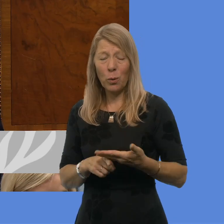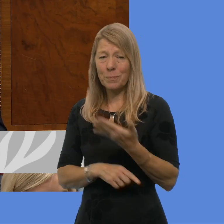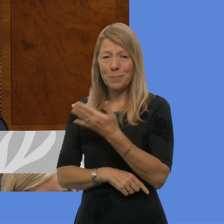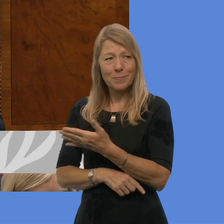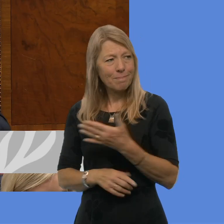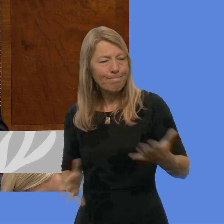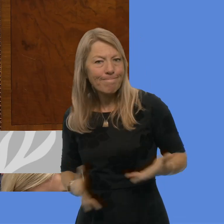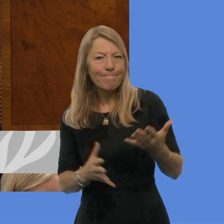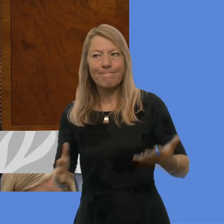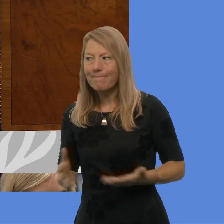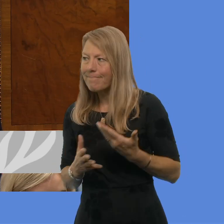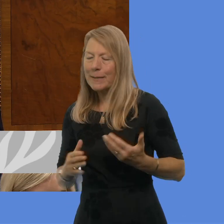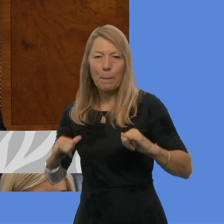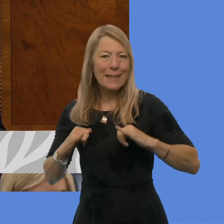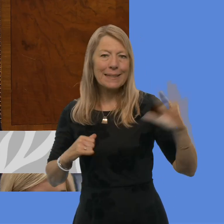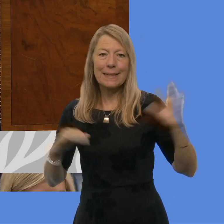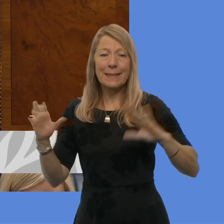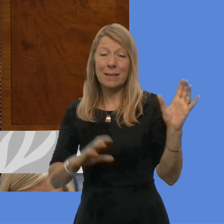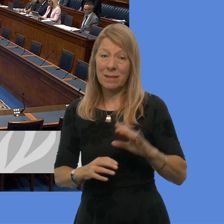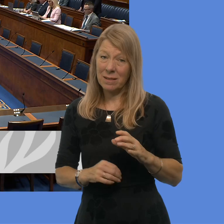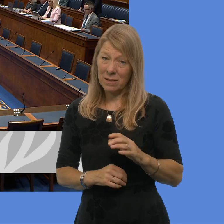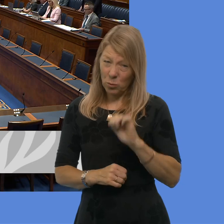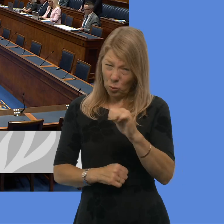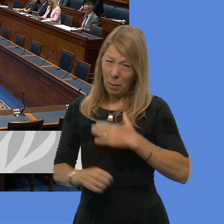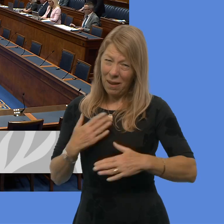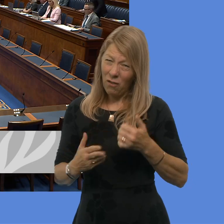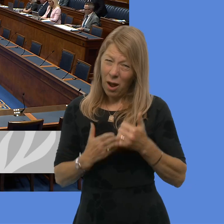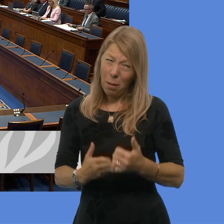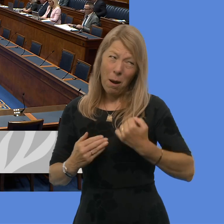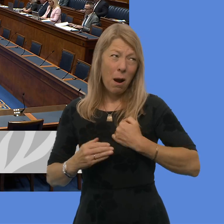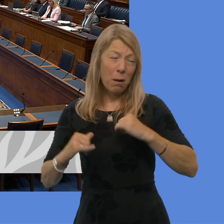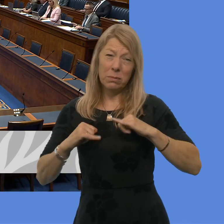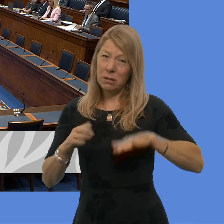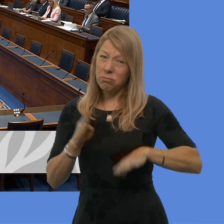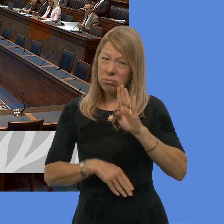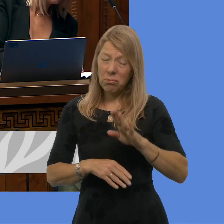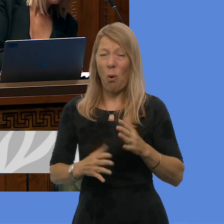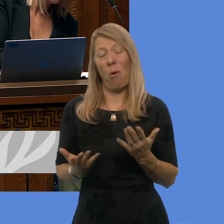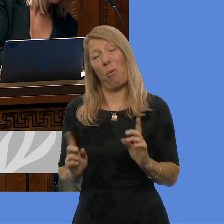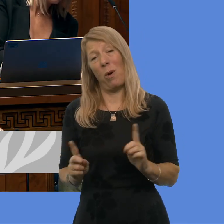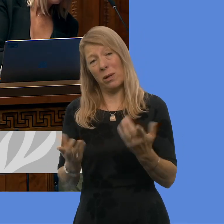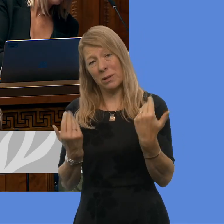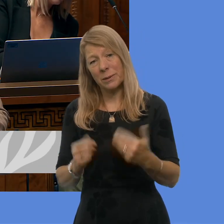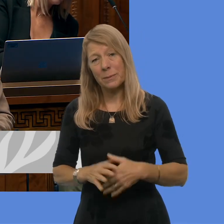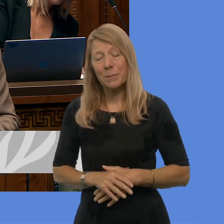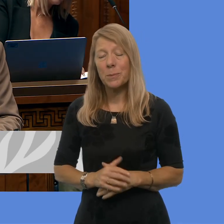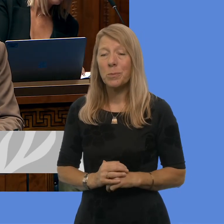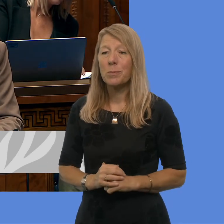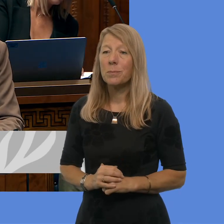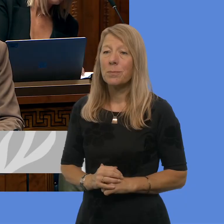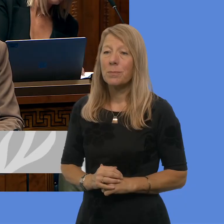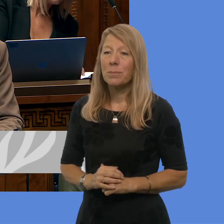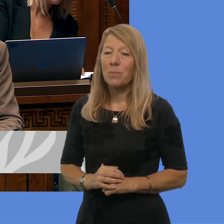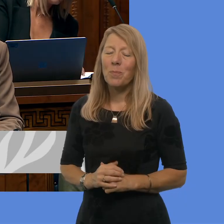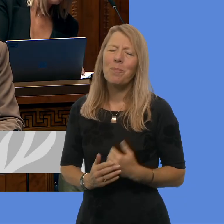is helpful to assisting those businesses to grow here in Northern Ireland? First Minister. So I think it's important that we continue to have